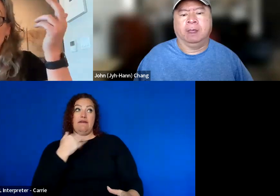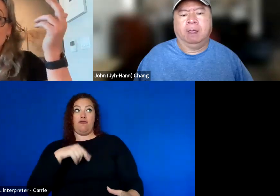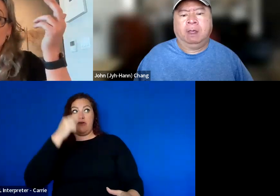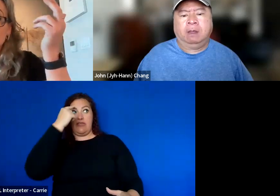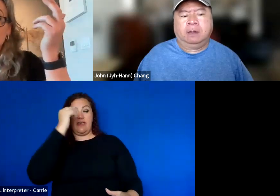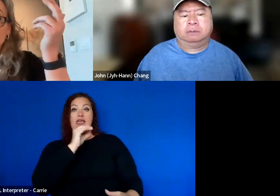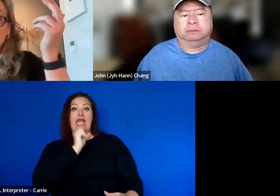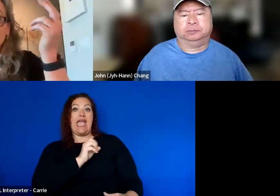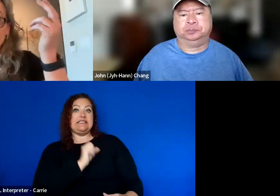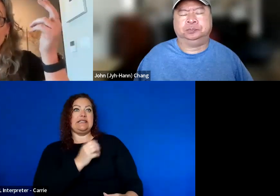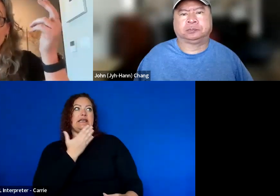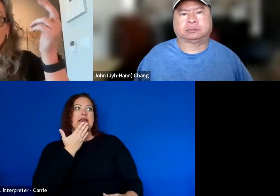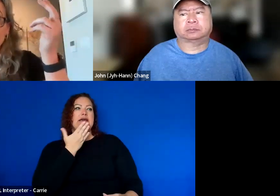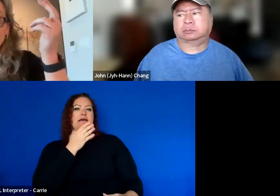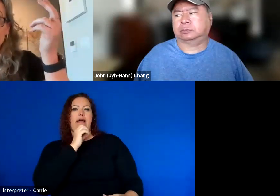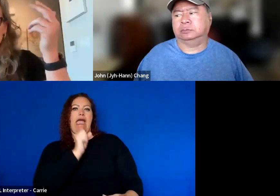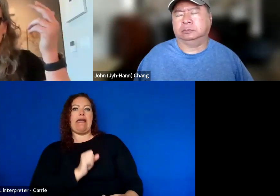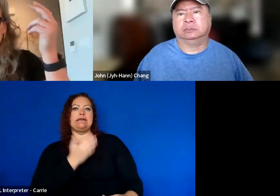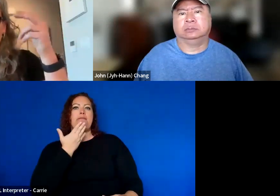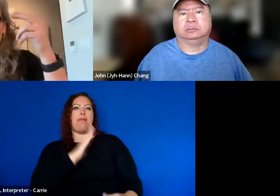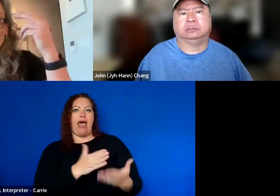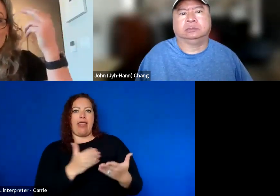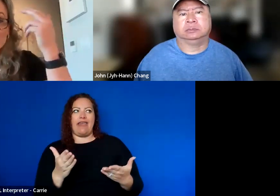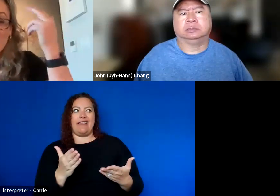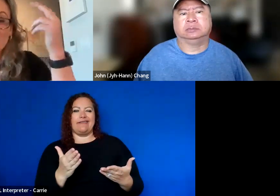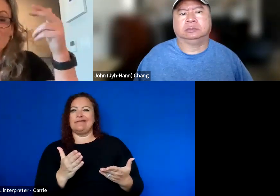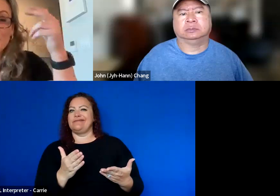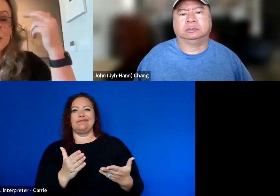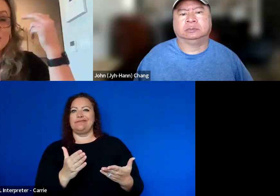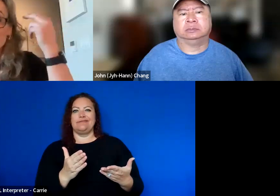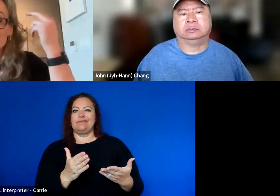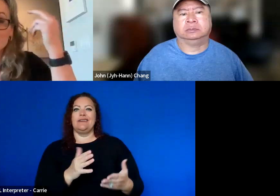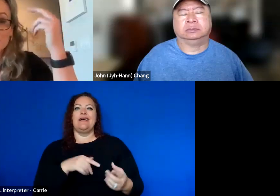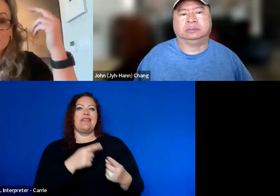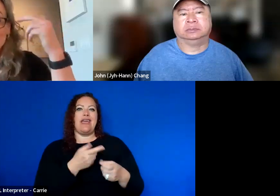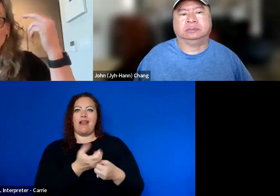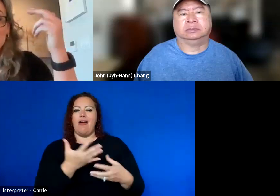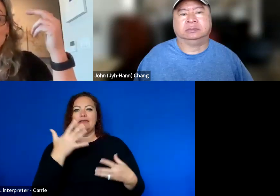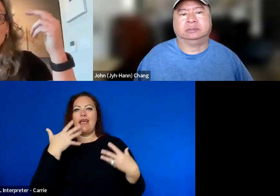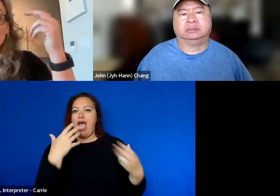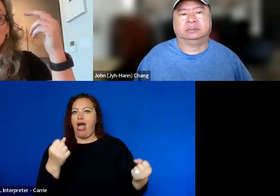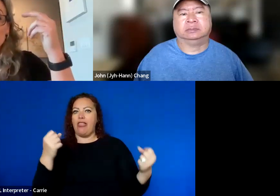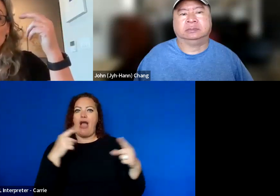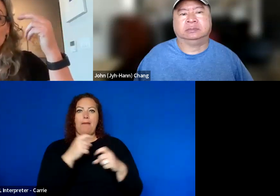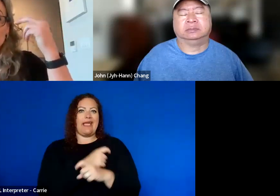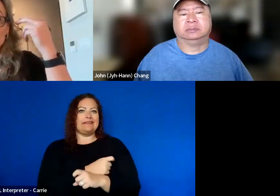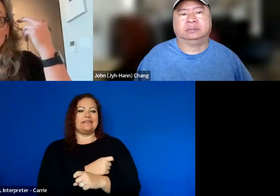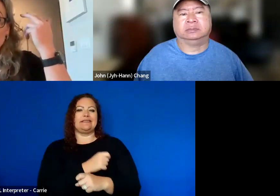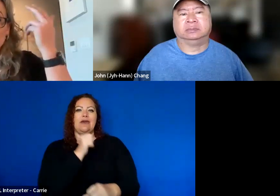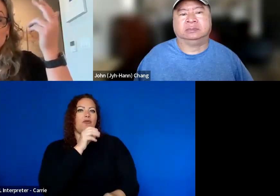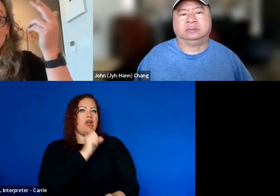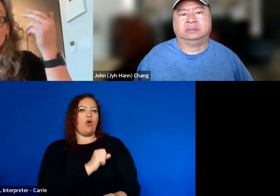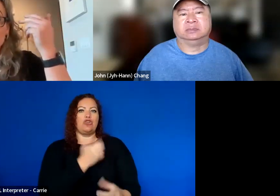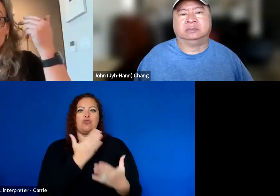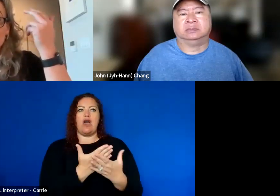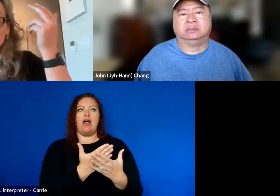as a bad thing, then they had health complications and we don't age well. Whereas if we see it